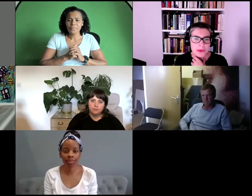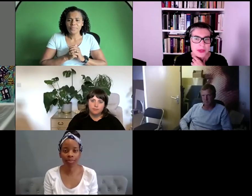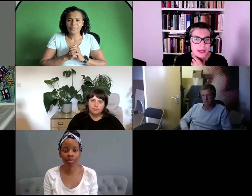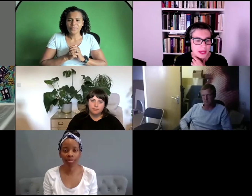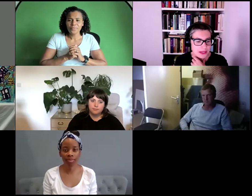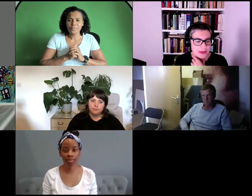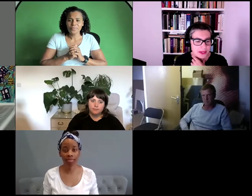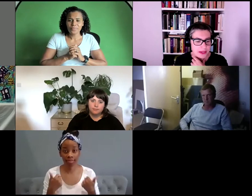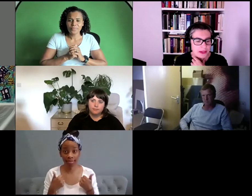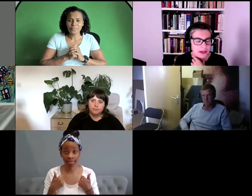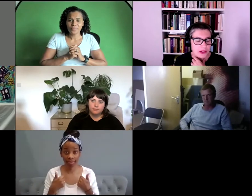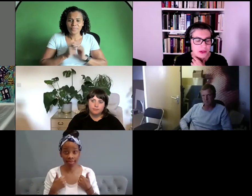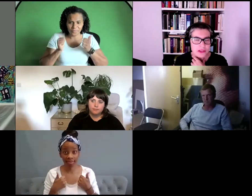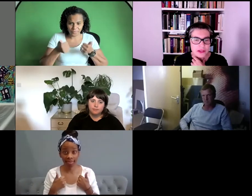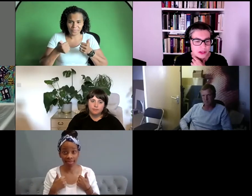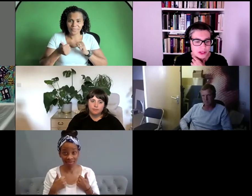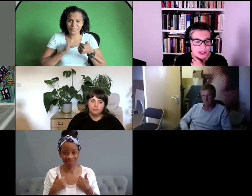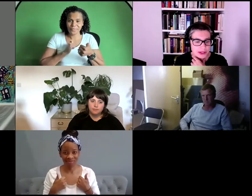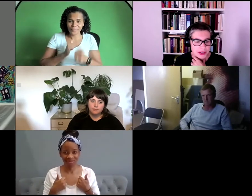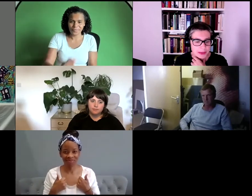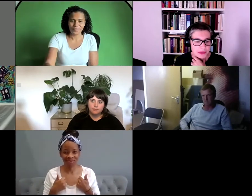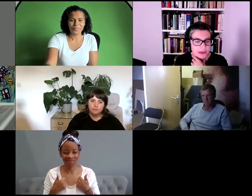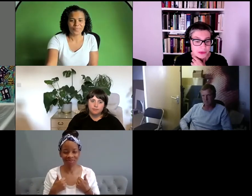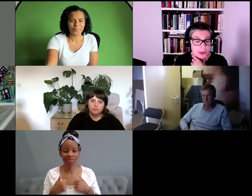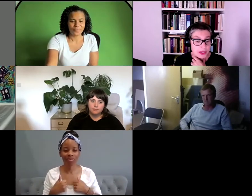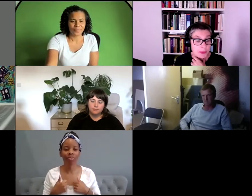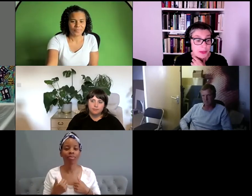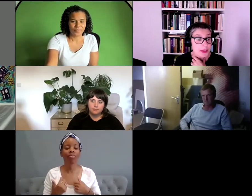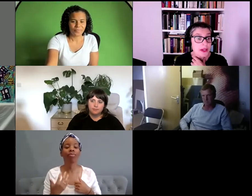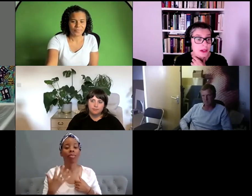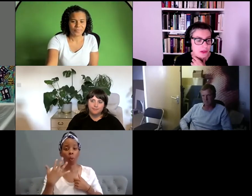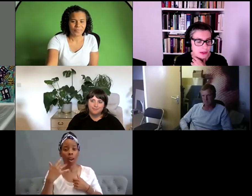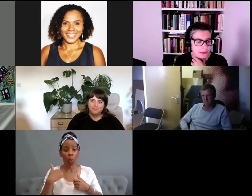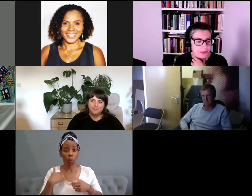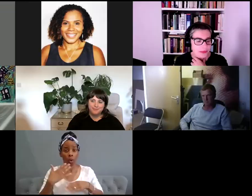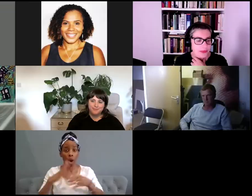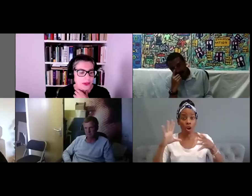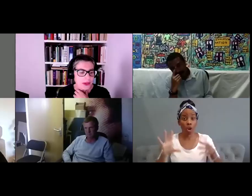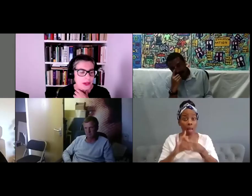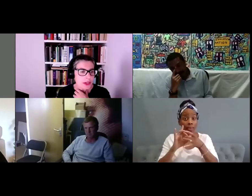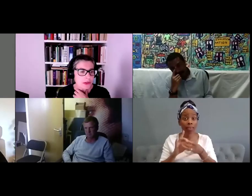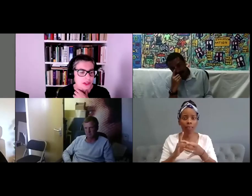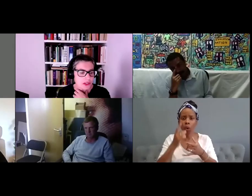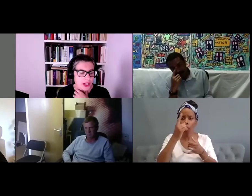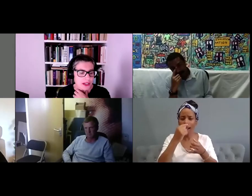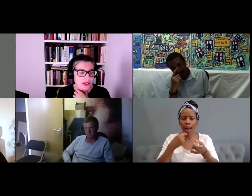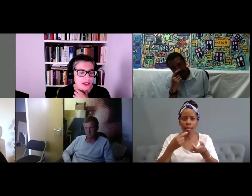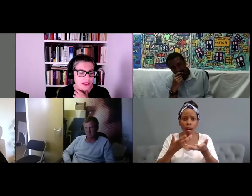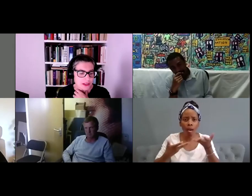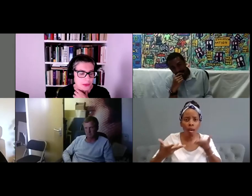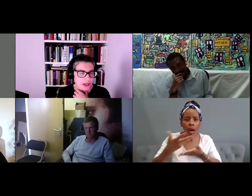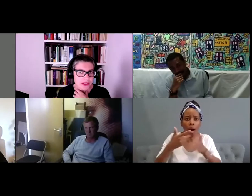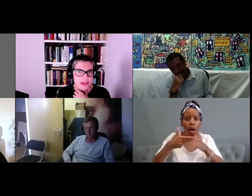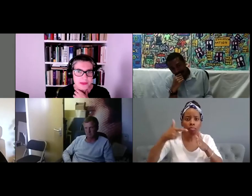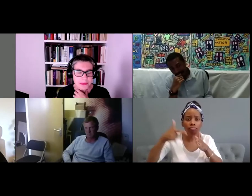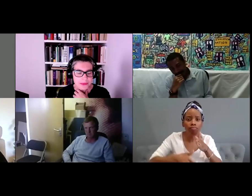that when we work collectively across neurological types we can open up a dialogue and we can also challenge hidden